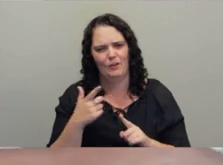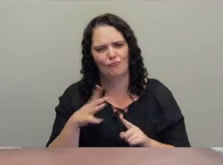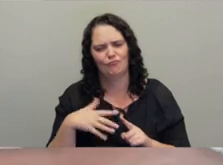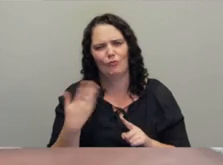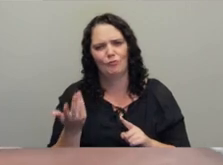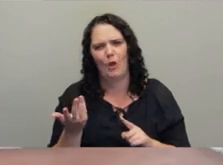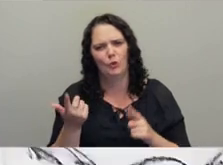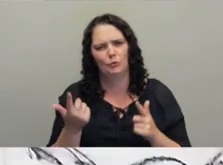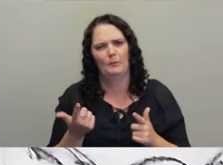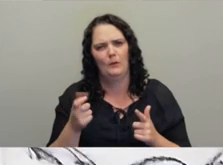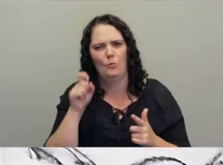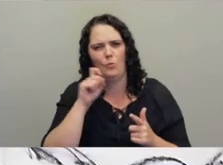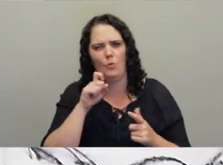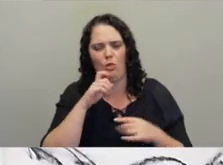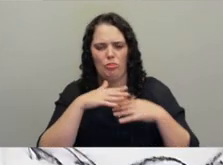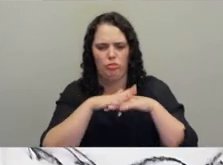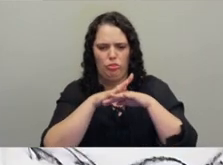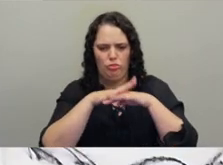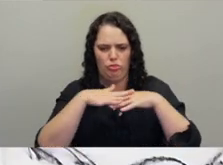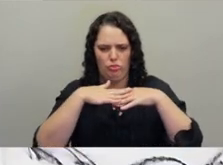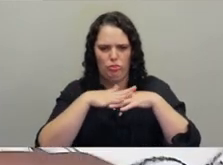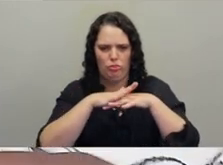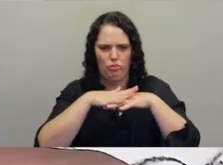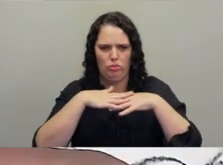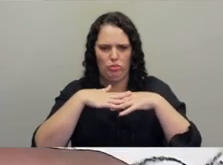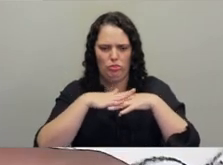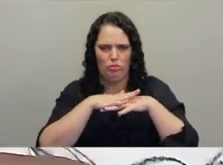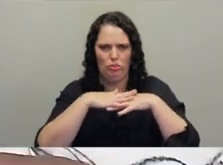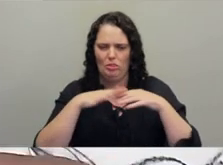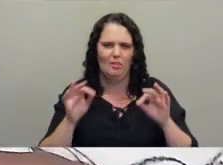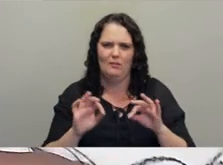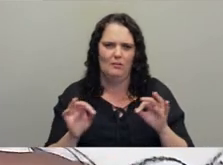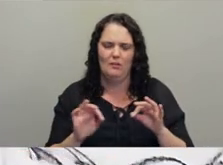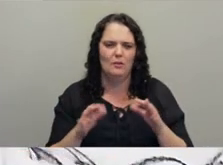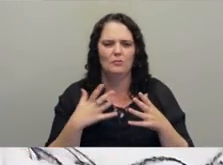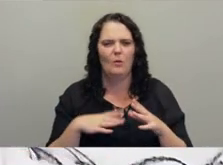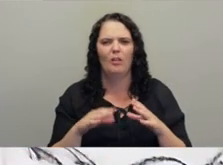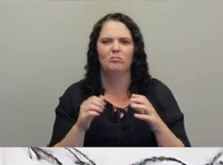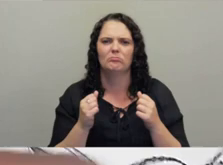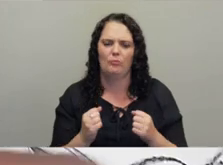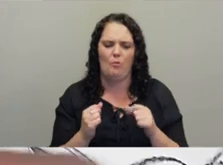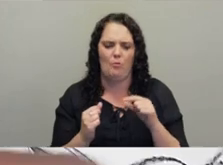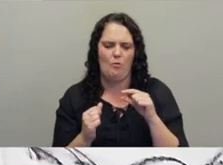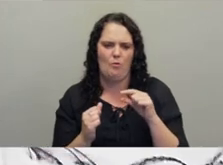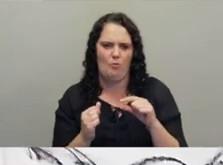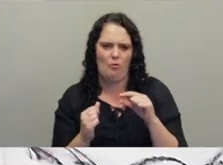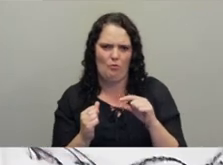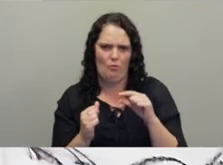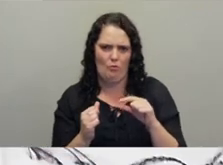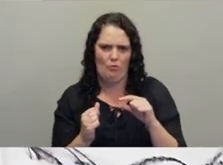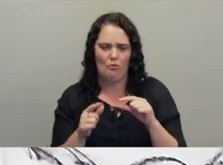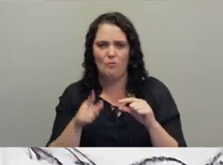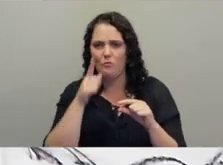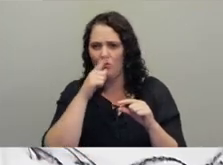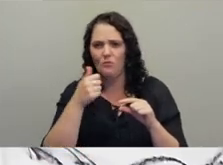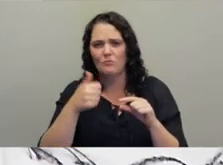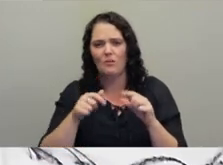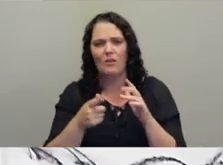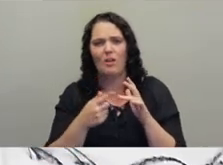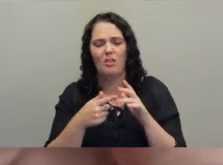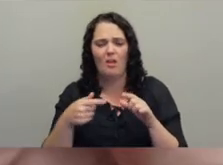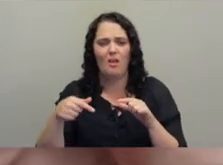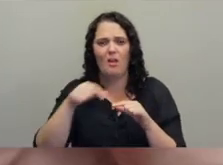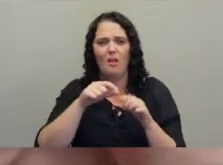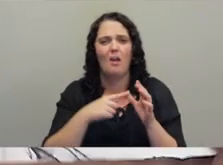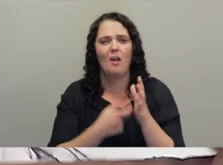a little bit of thickness. Now, typically you could add to it a material called gum arabic, which is the same binder which is used in watercolors. And if you have